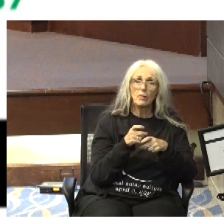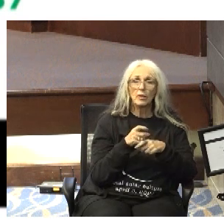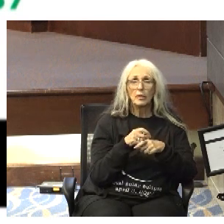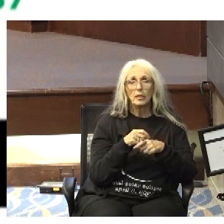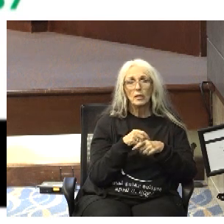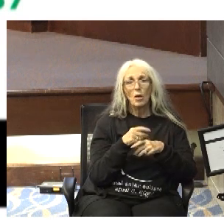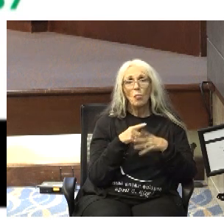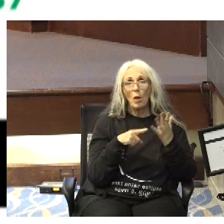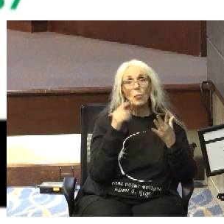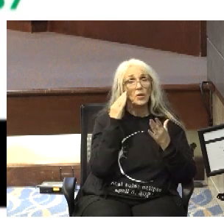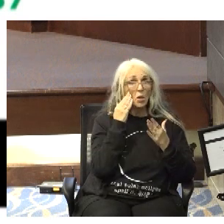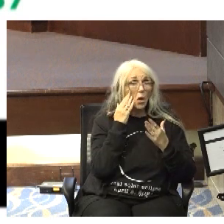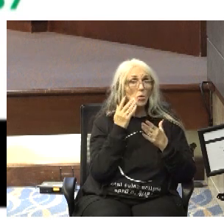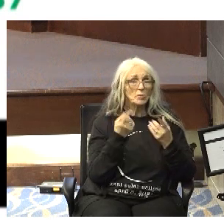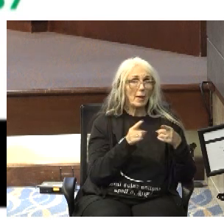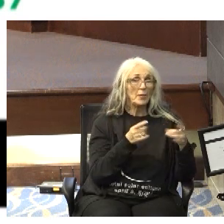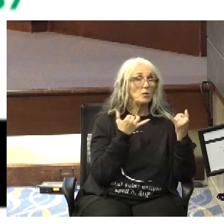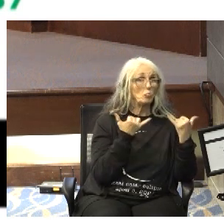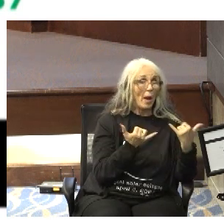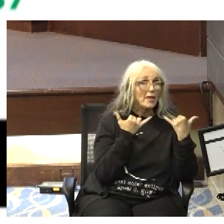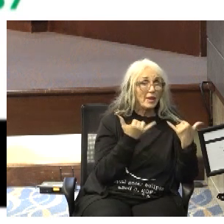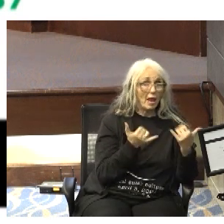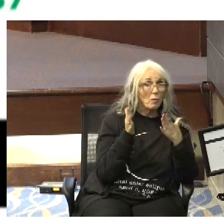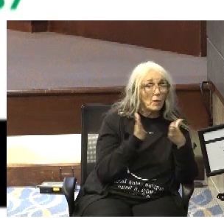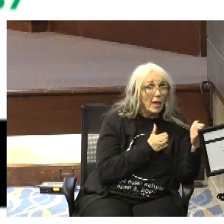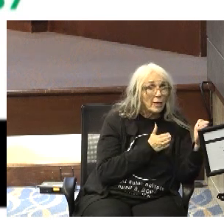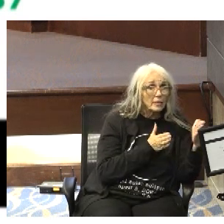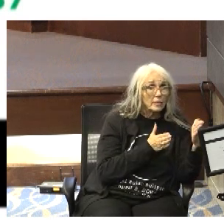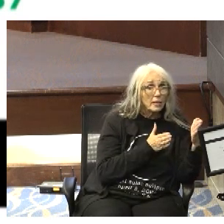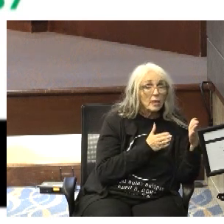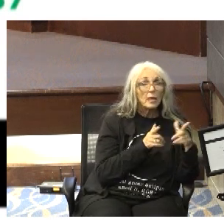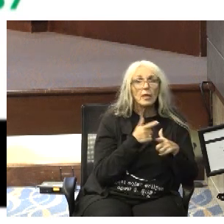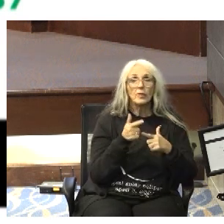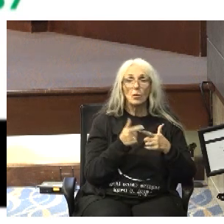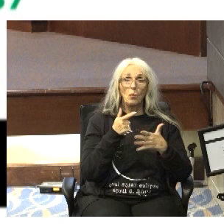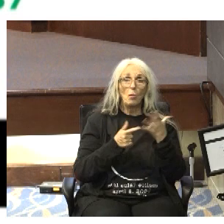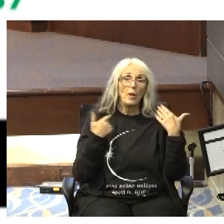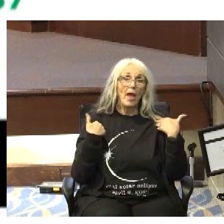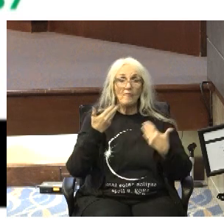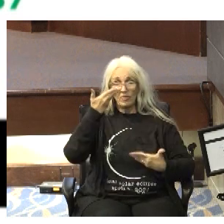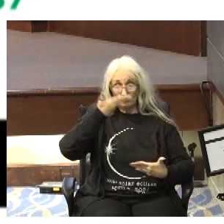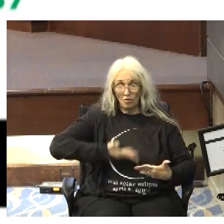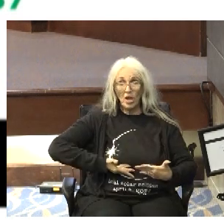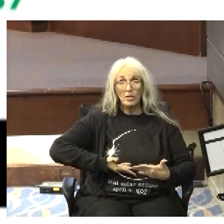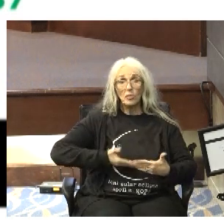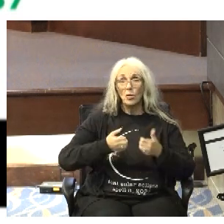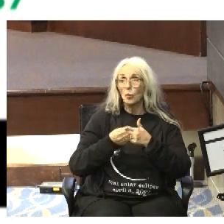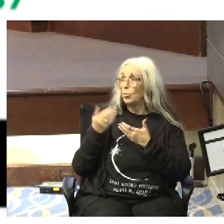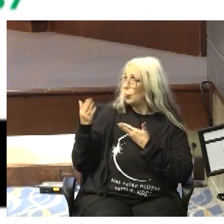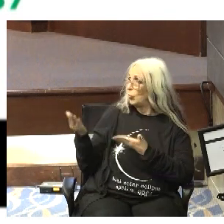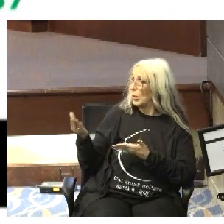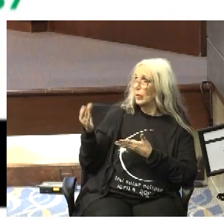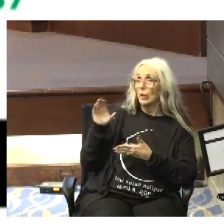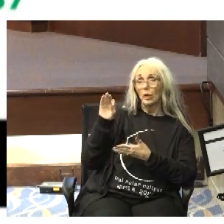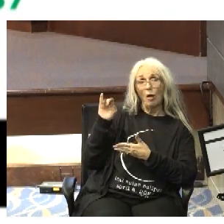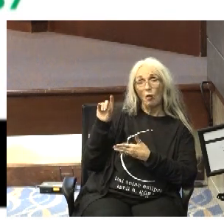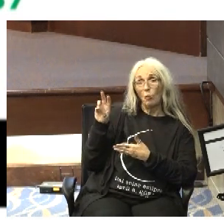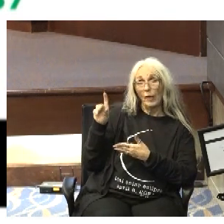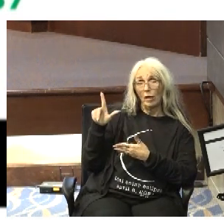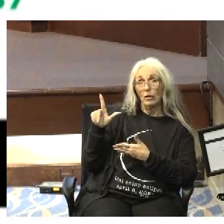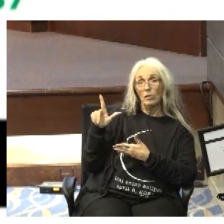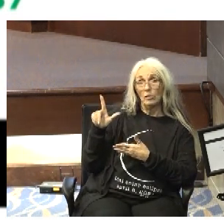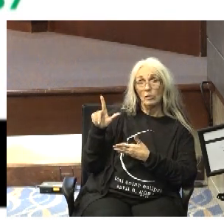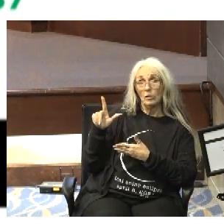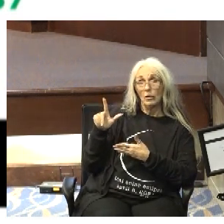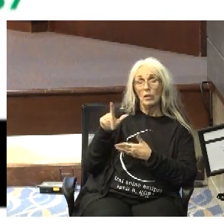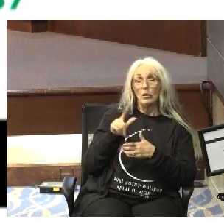I've given you what we know is happening today on the left, and I've given you what's in front of us with the team at Caldwell on the right,